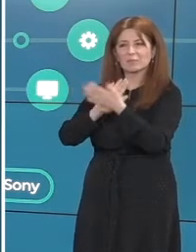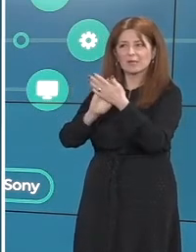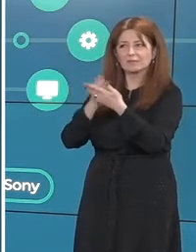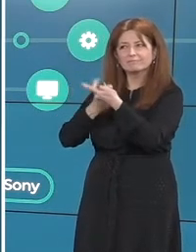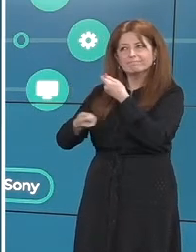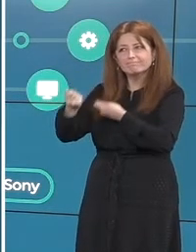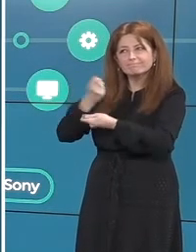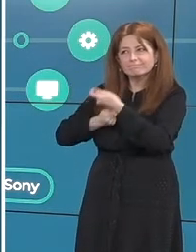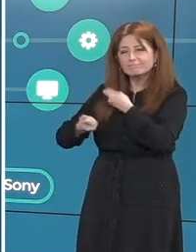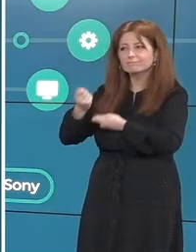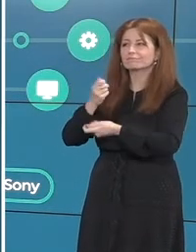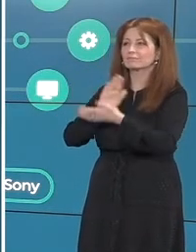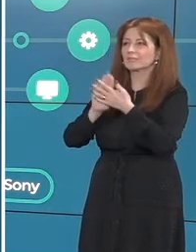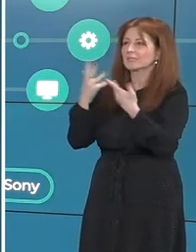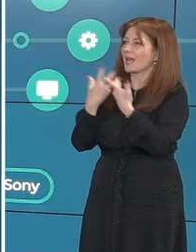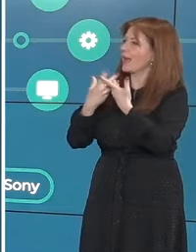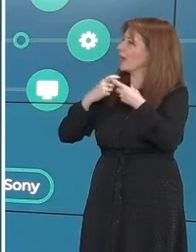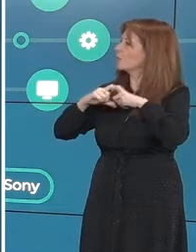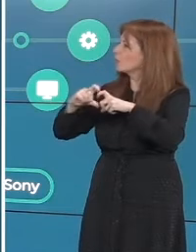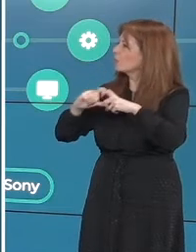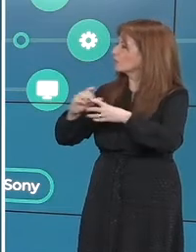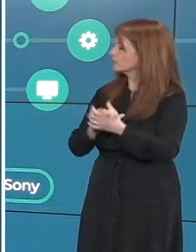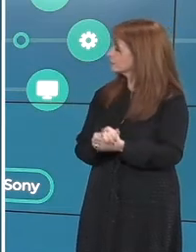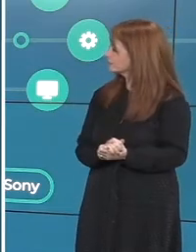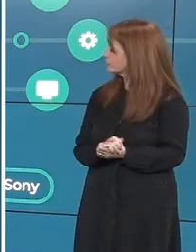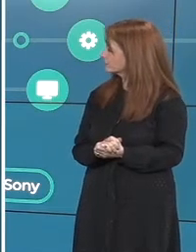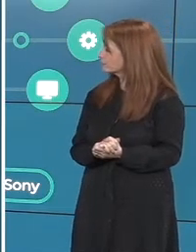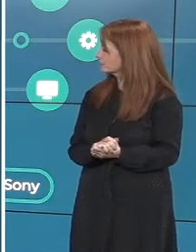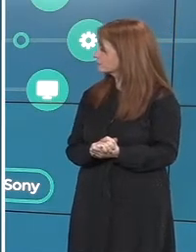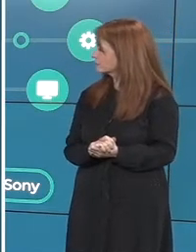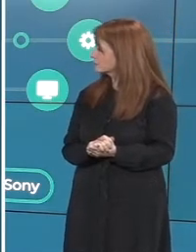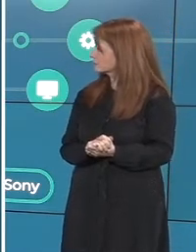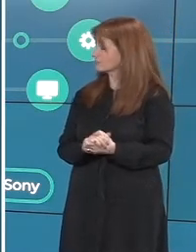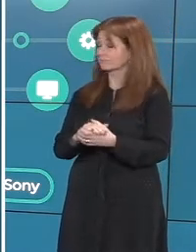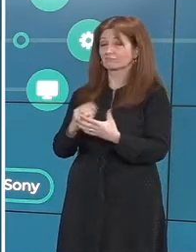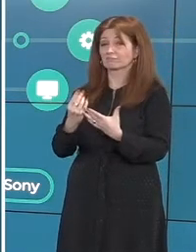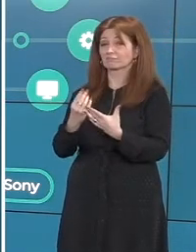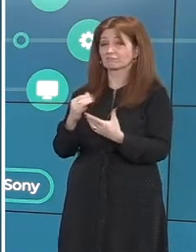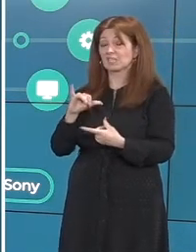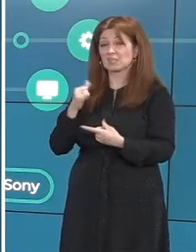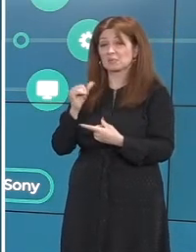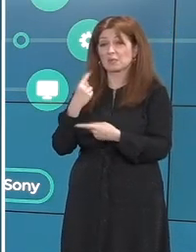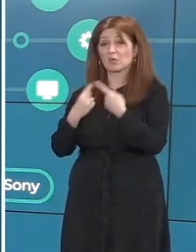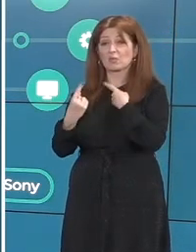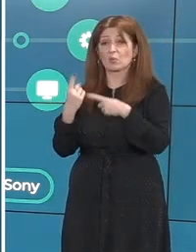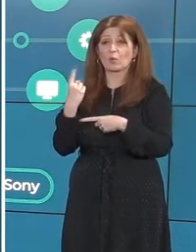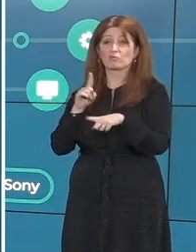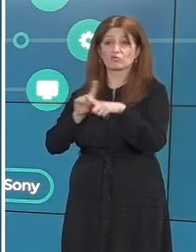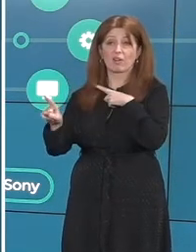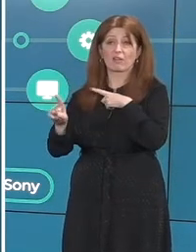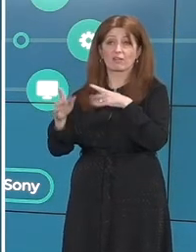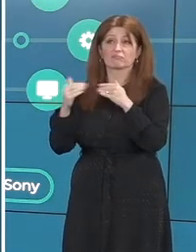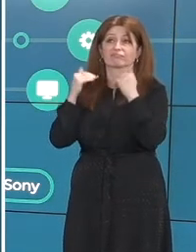buy-in and get them moving forward. Because often you only get one shot with a lot of the upper